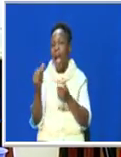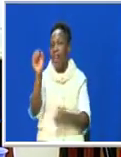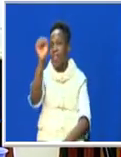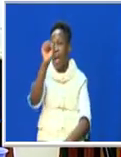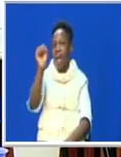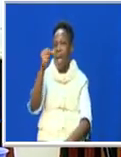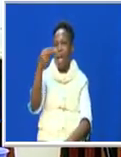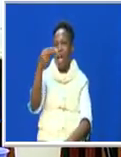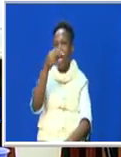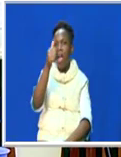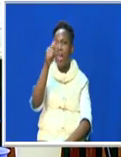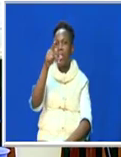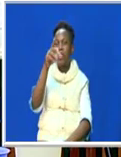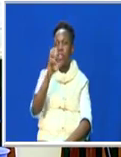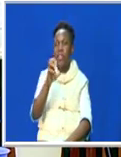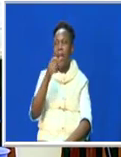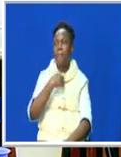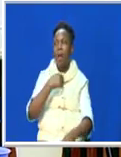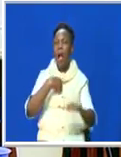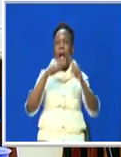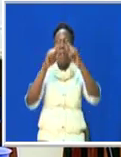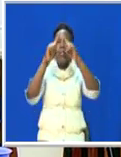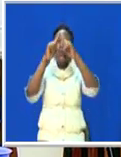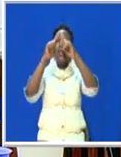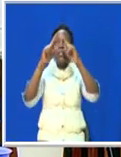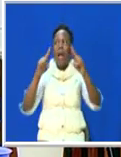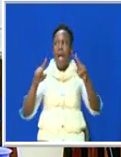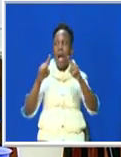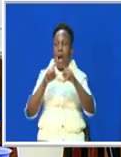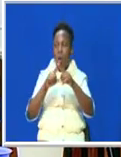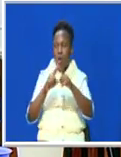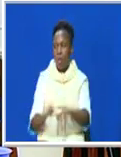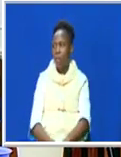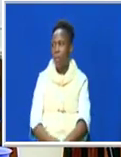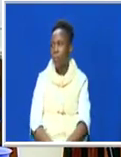I have my triangle.